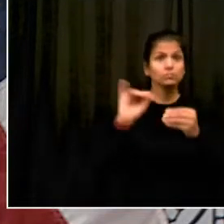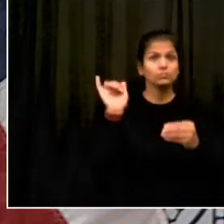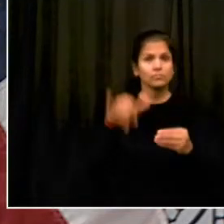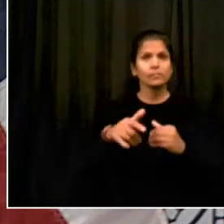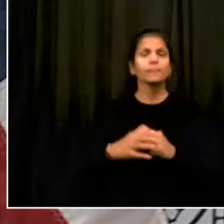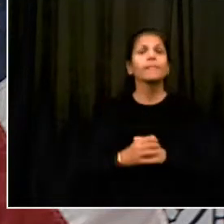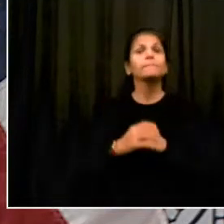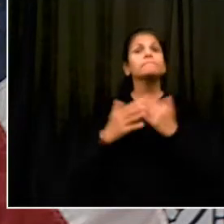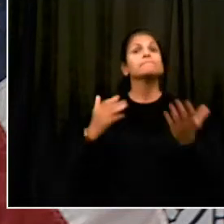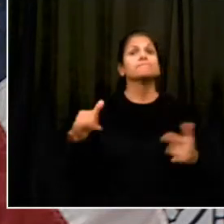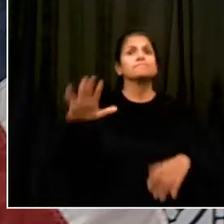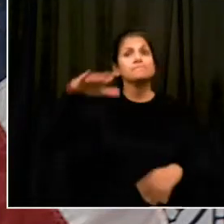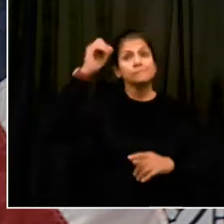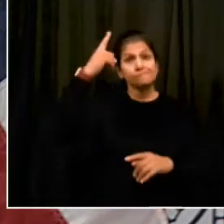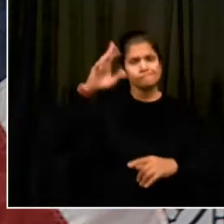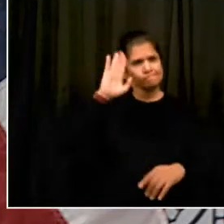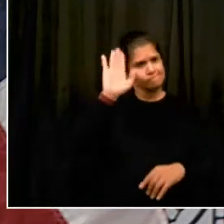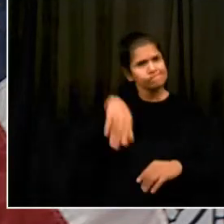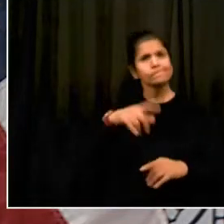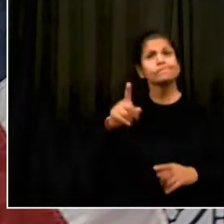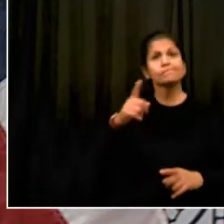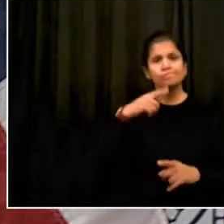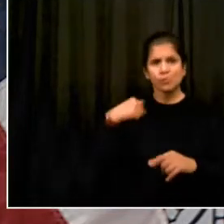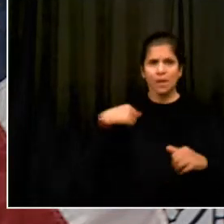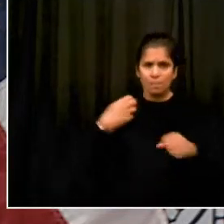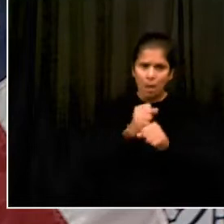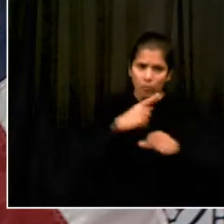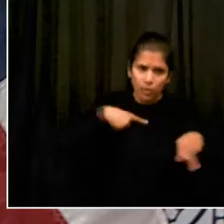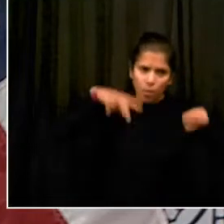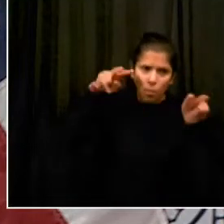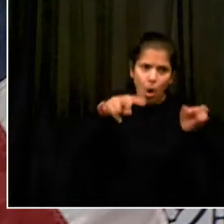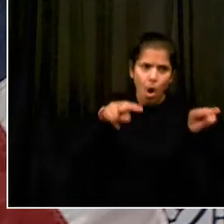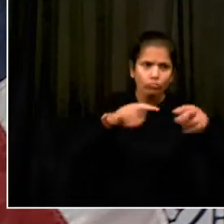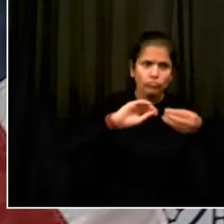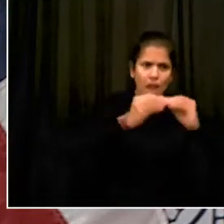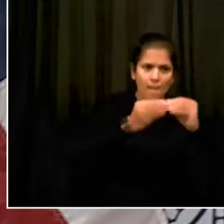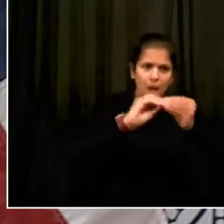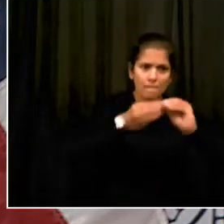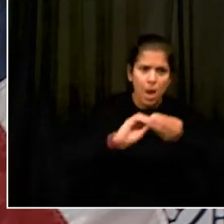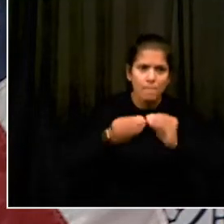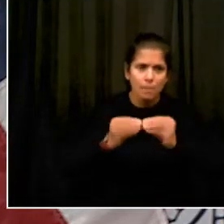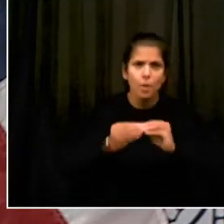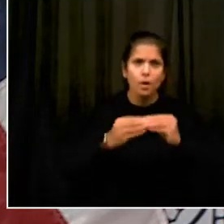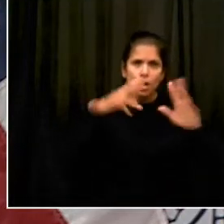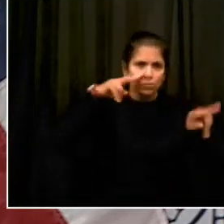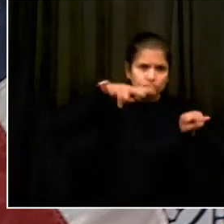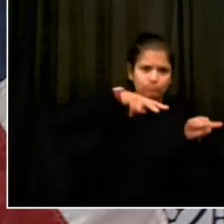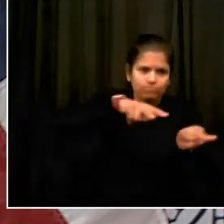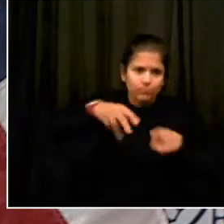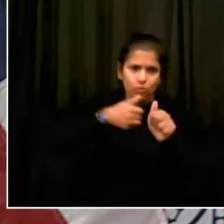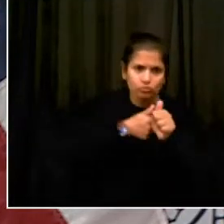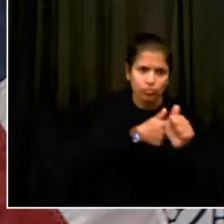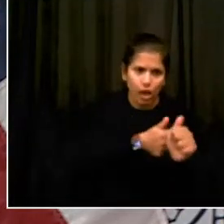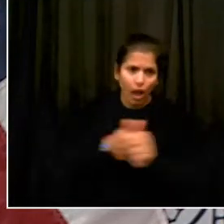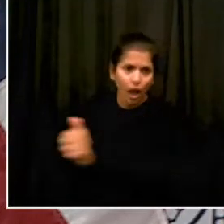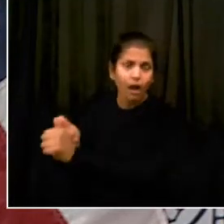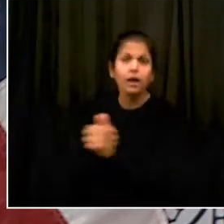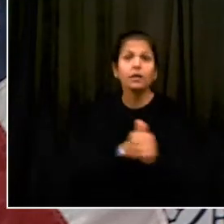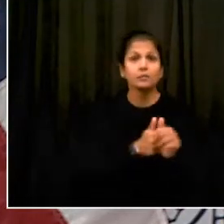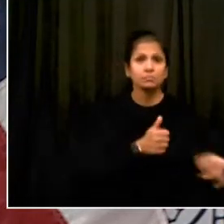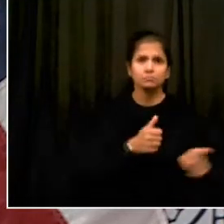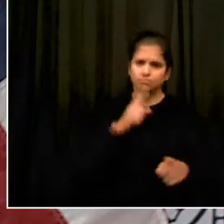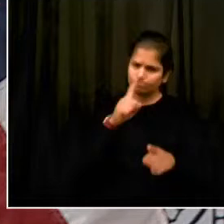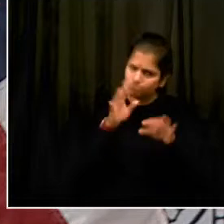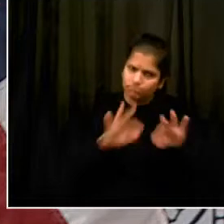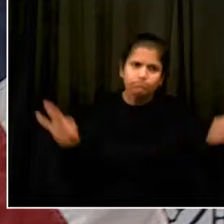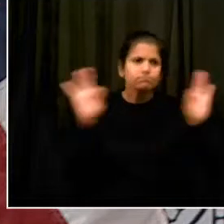distributed. And so we focused on increasing the health and safety measures, doubling down on the things that work,